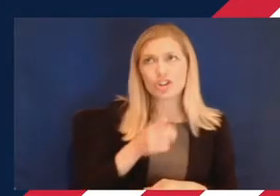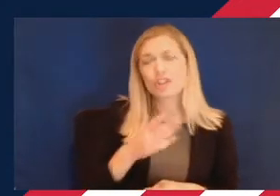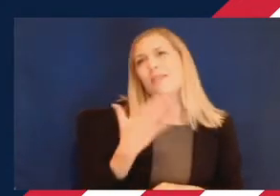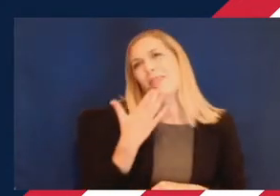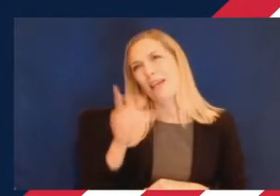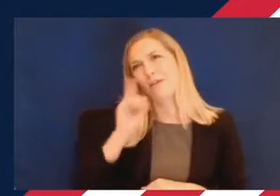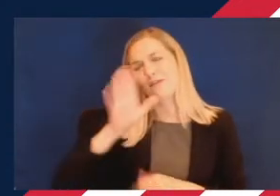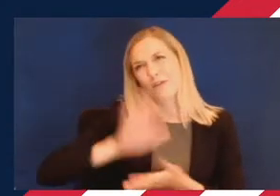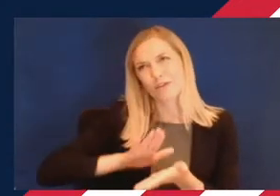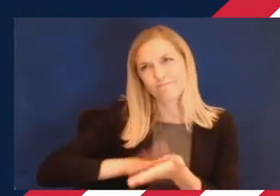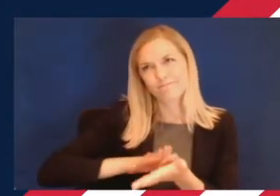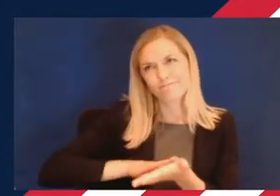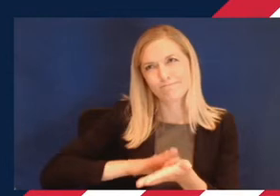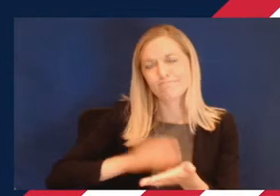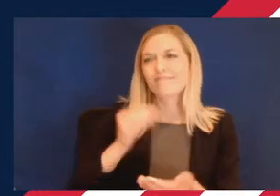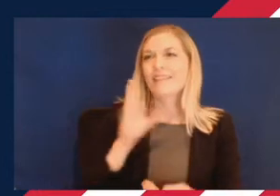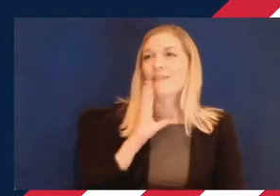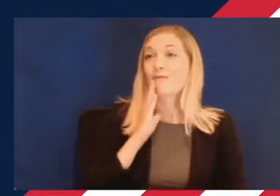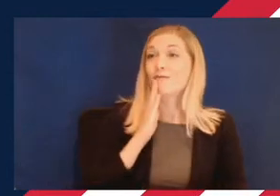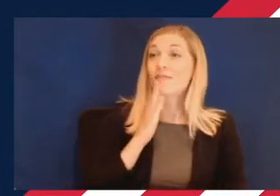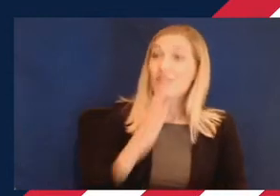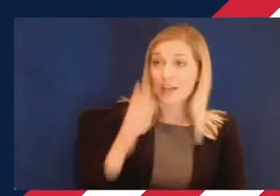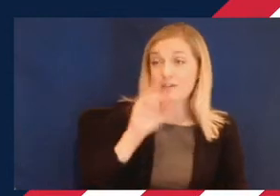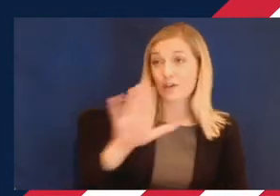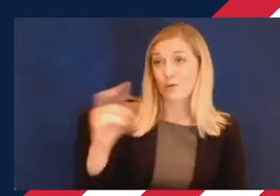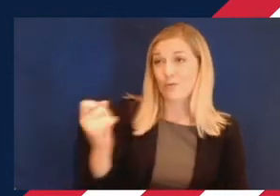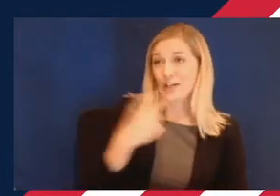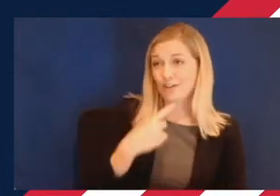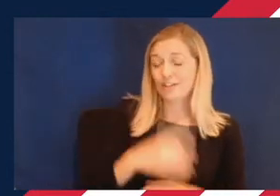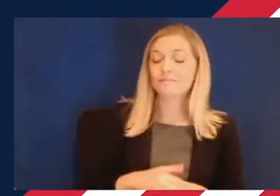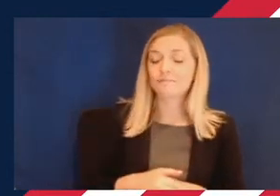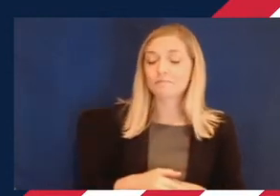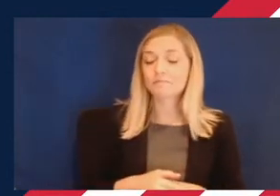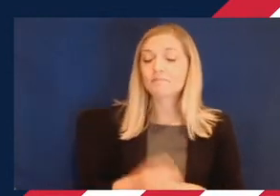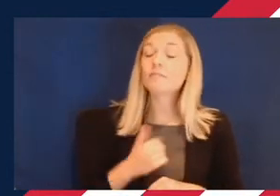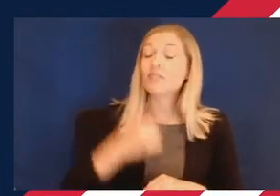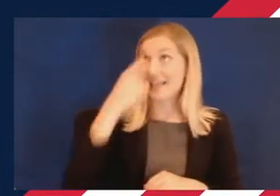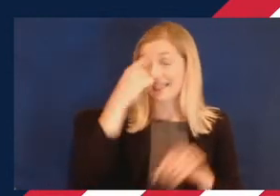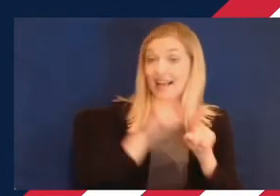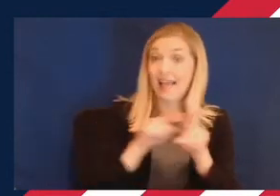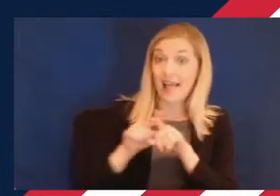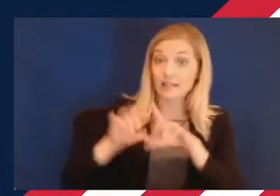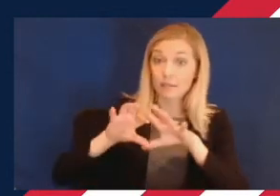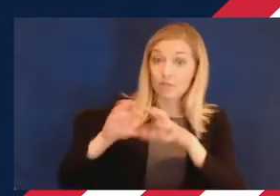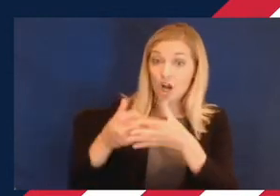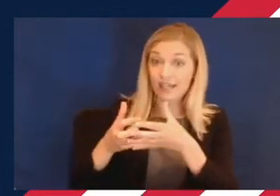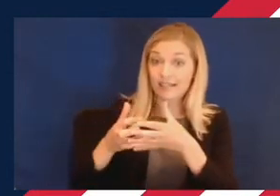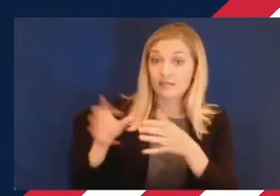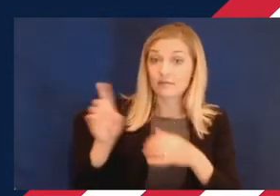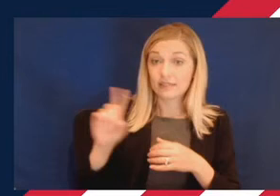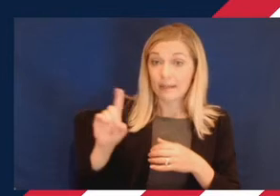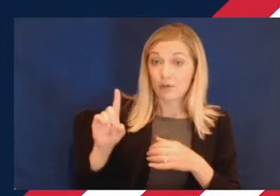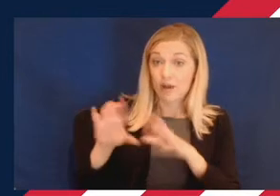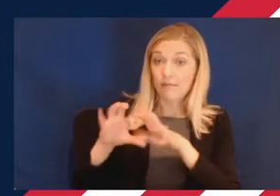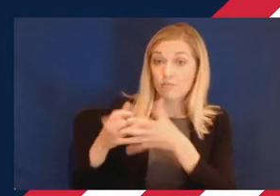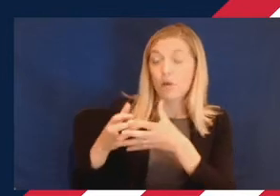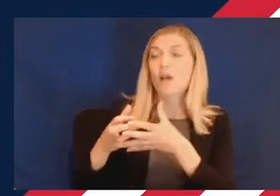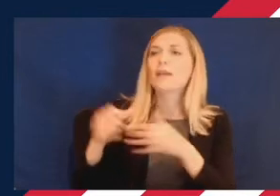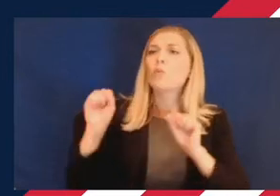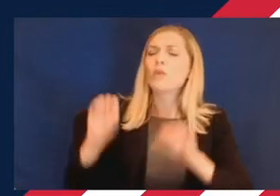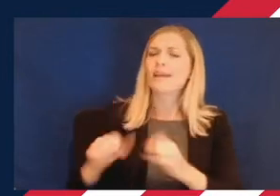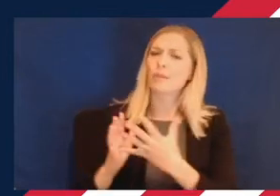question. Well, I think there are certain things that we can do as a party, which is prioritize children and education